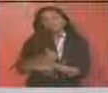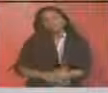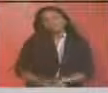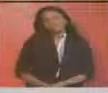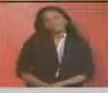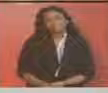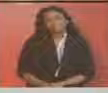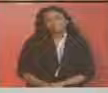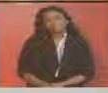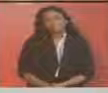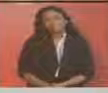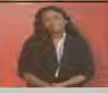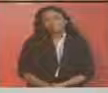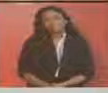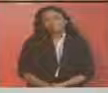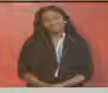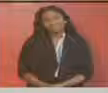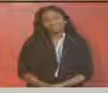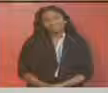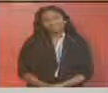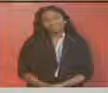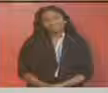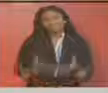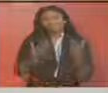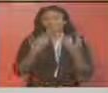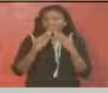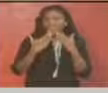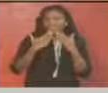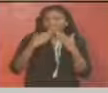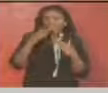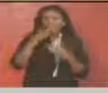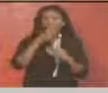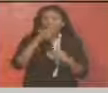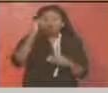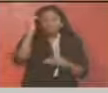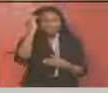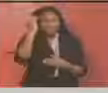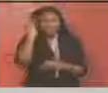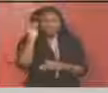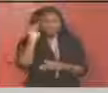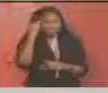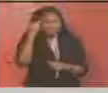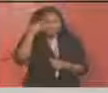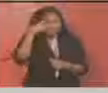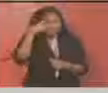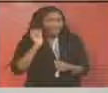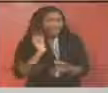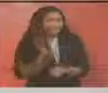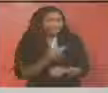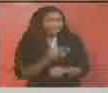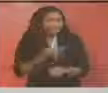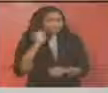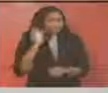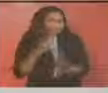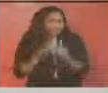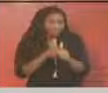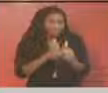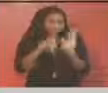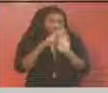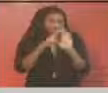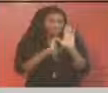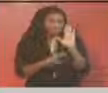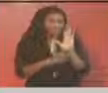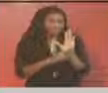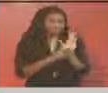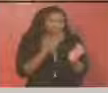to Professor Carrington to remind us that we must keep up with the public health measures. Good morning to ladies and gentlemen